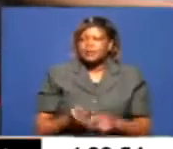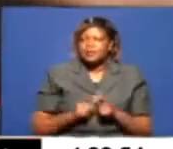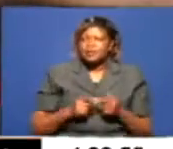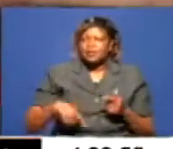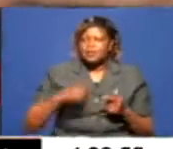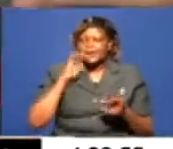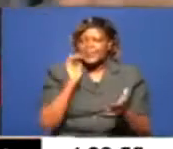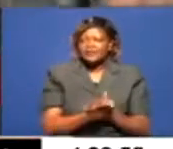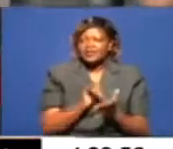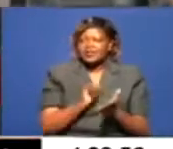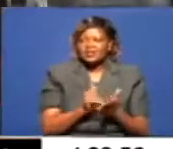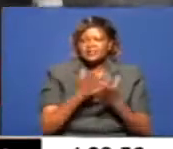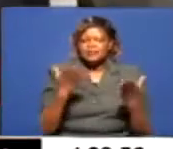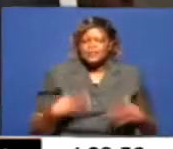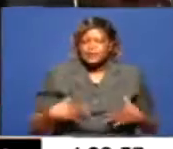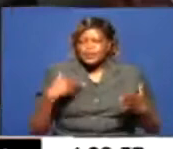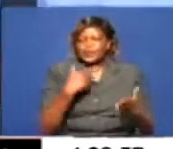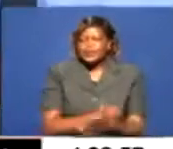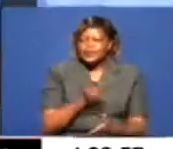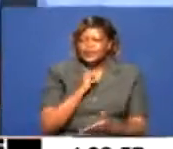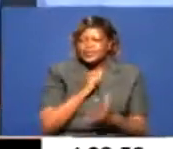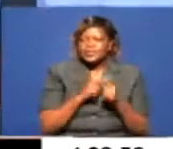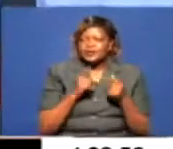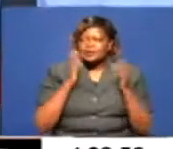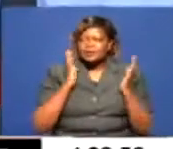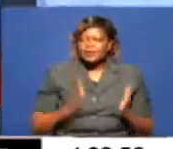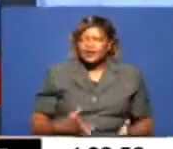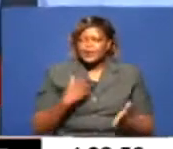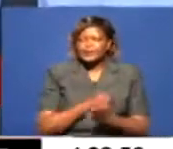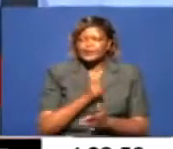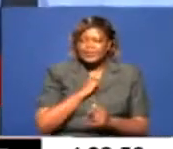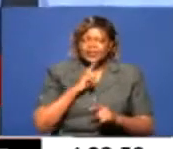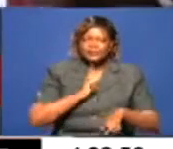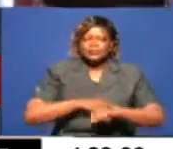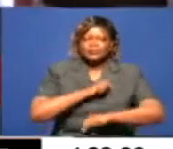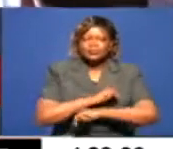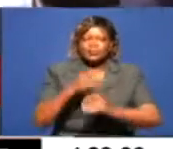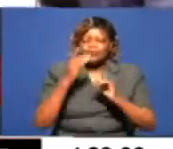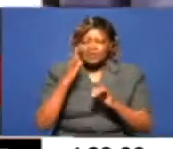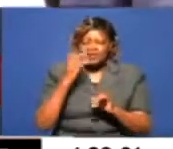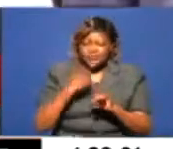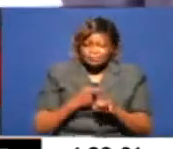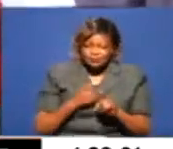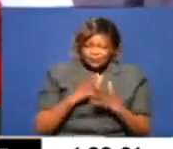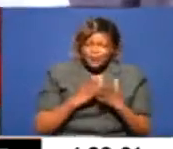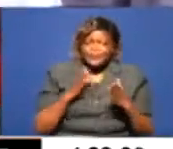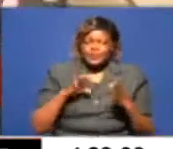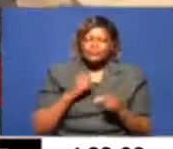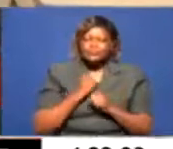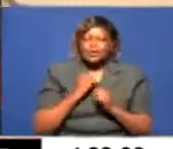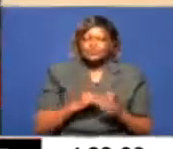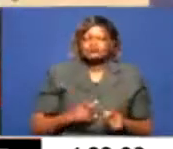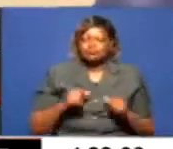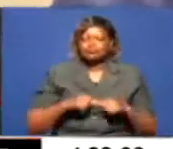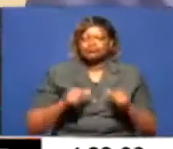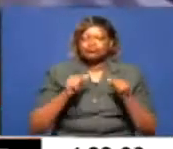tumebelieve ya kwamba watu wamecha, hata mimi nimechanjwa. In the schools reopened for third term, some matatu operators opted to maintain the normal bus fare